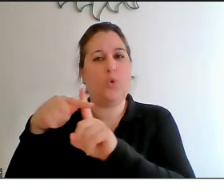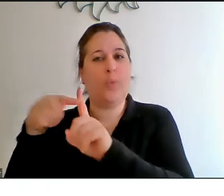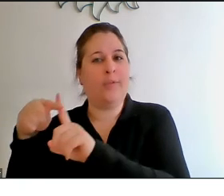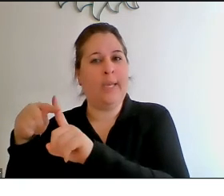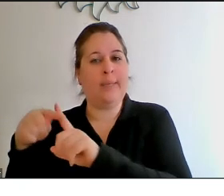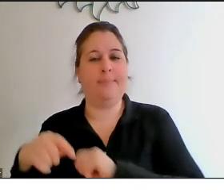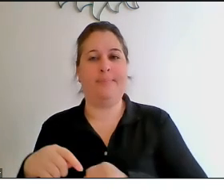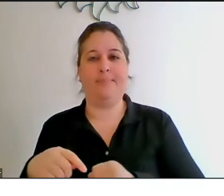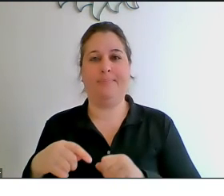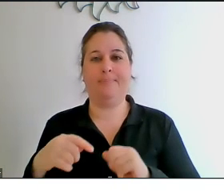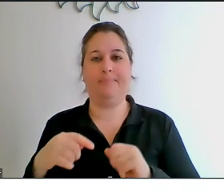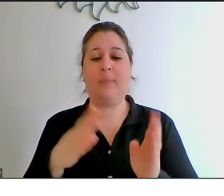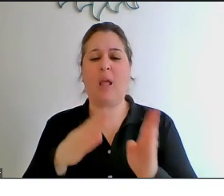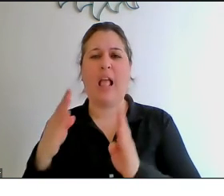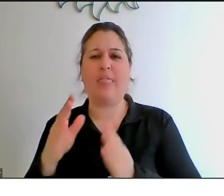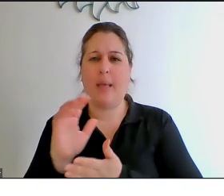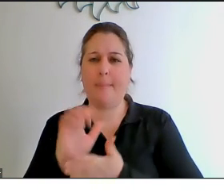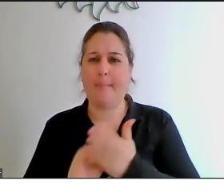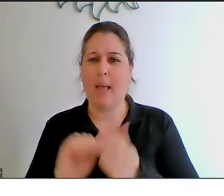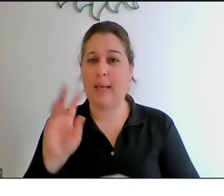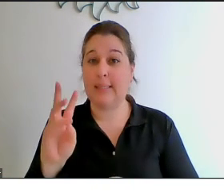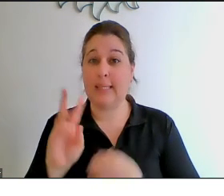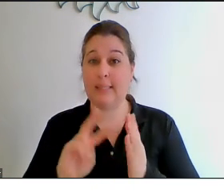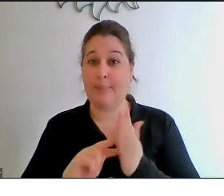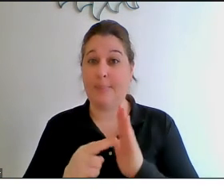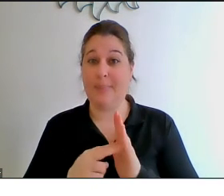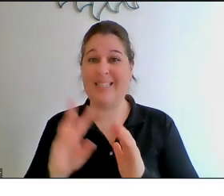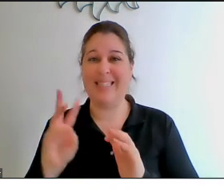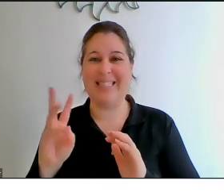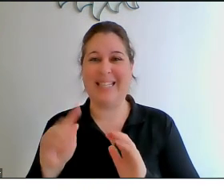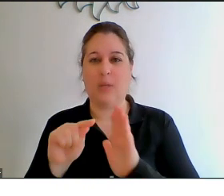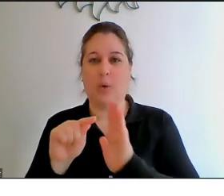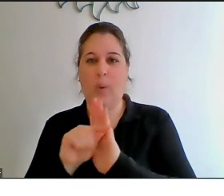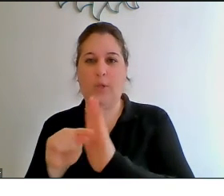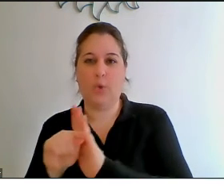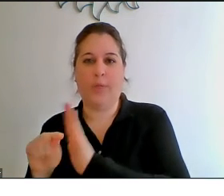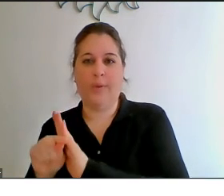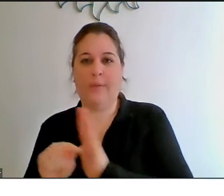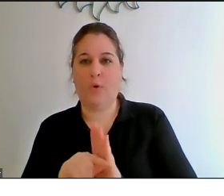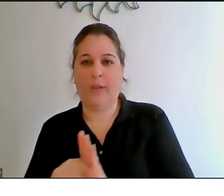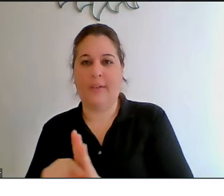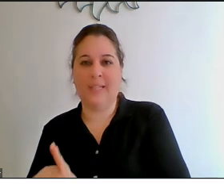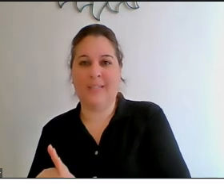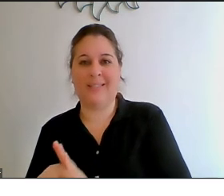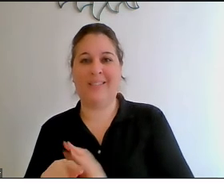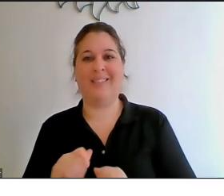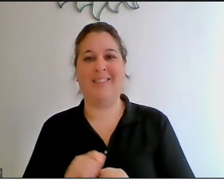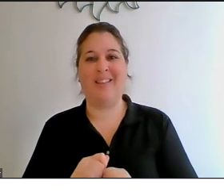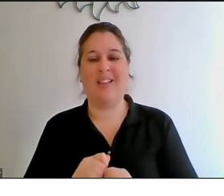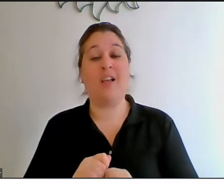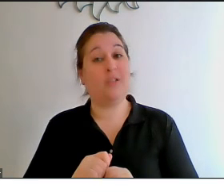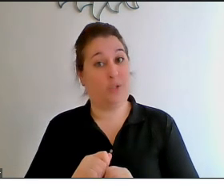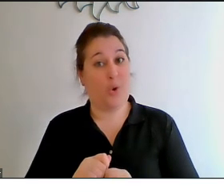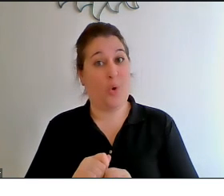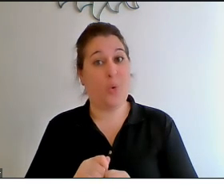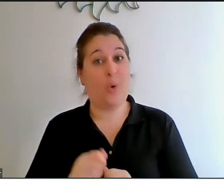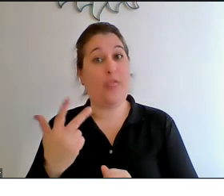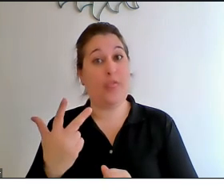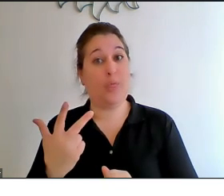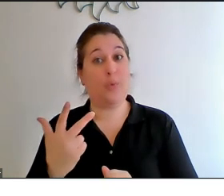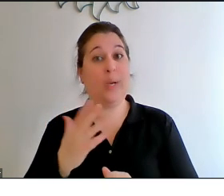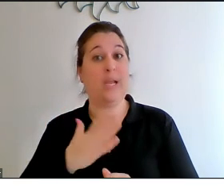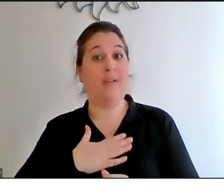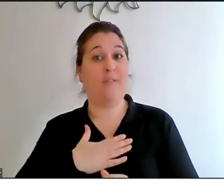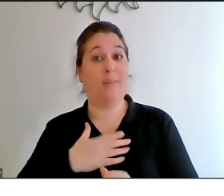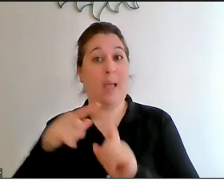3, 4, 5, 6. Ooh, there's opposites in here. Cancel the opposites. They go away. They make 0. So I'm left